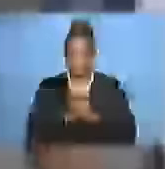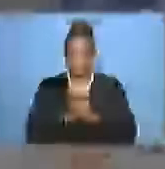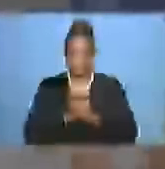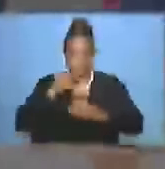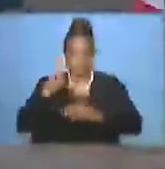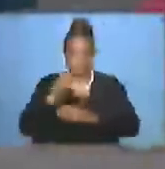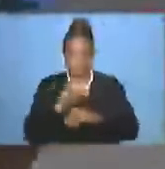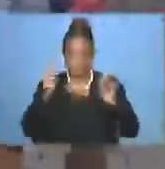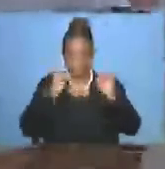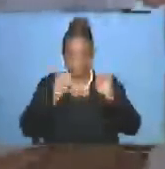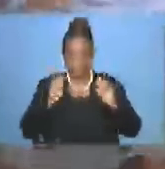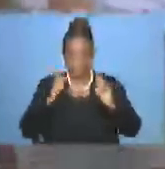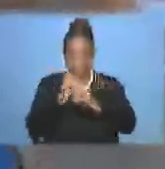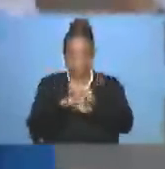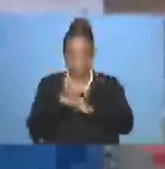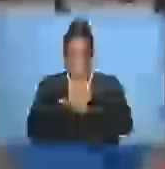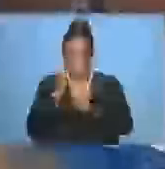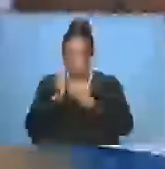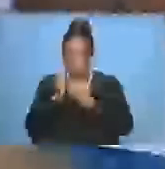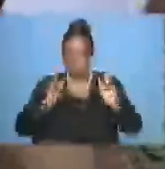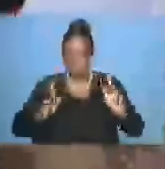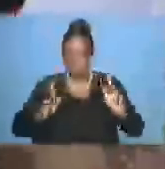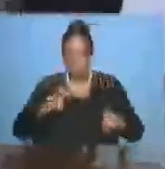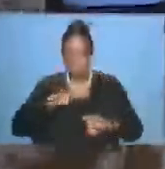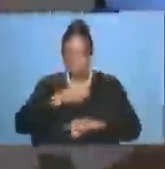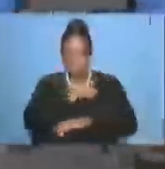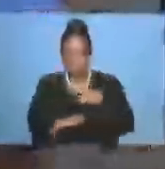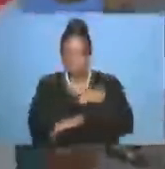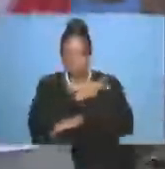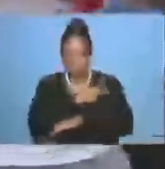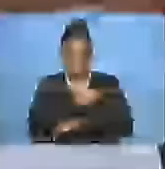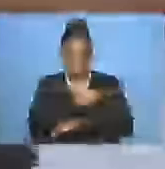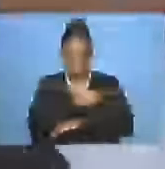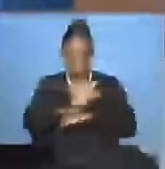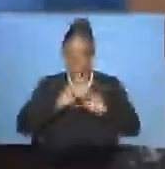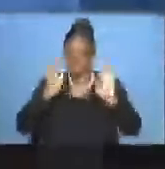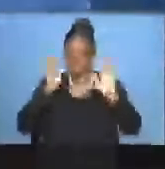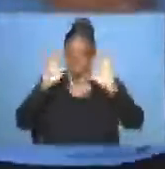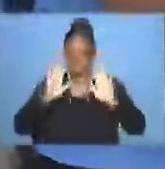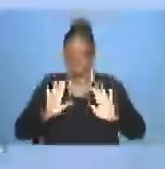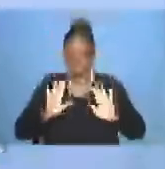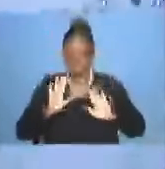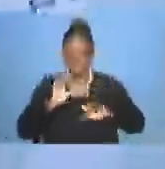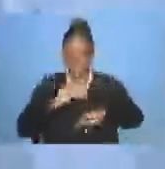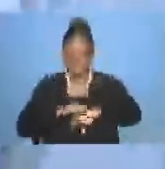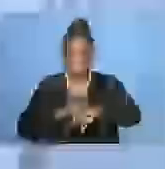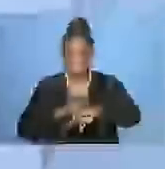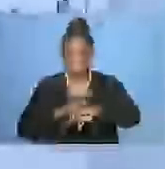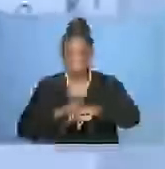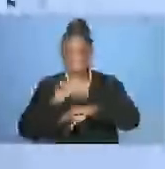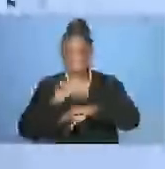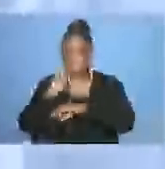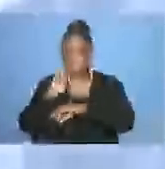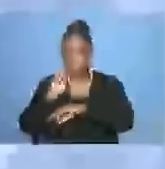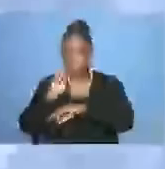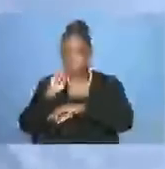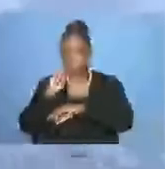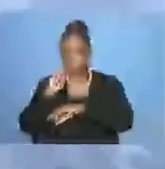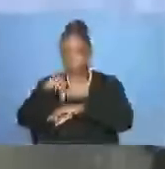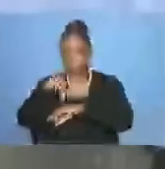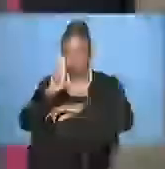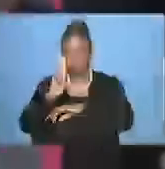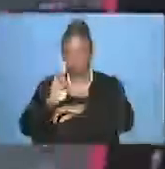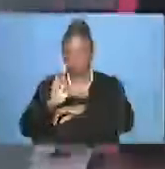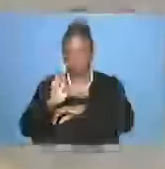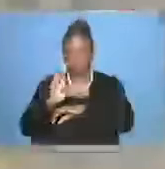Welcome to your Tuesday Sports, everyone. I'm Amajal Knowles. It certainly was a spectacle at Fort Montague yesterday as dozens of sailors